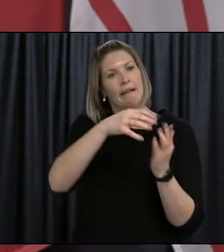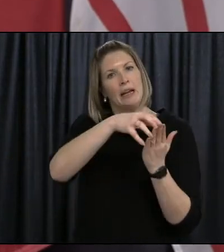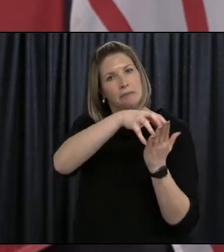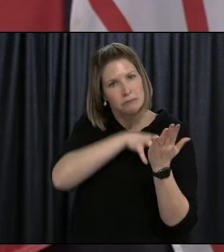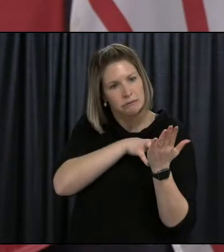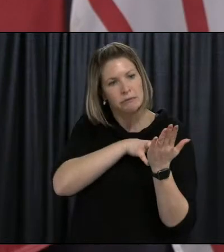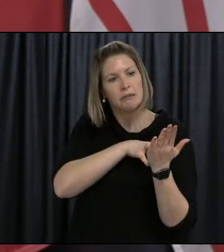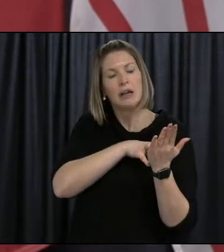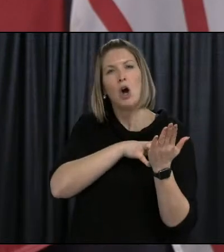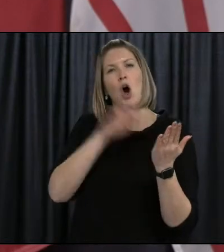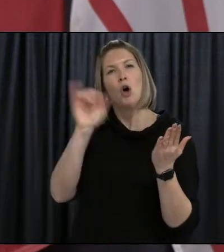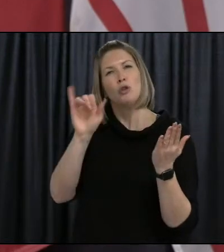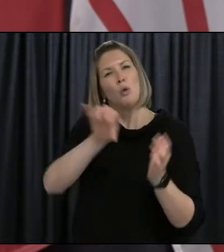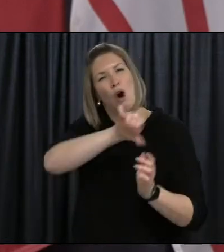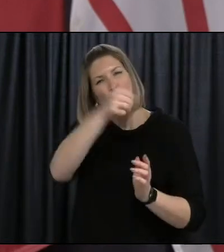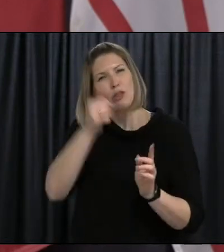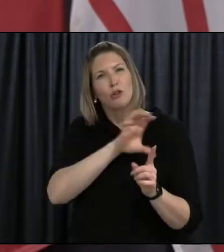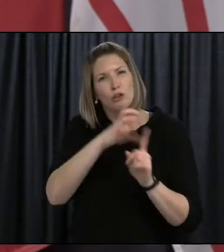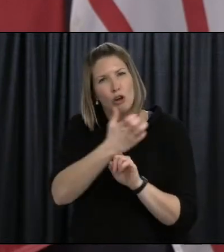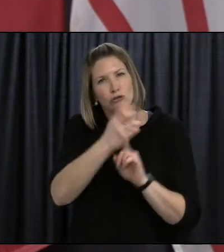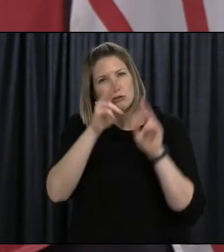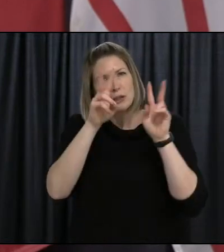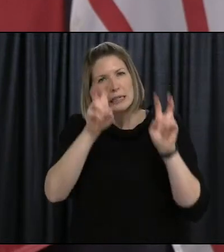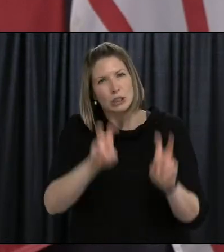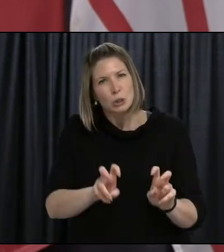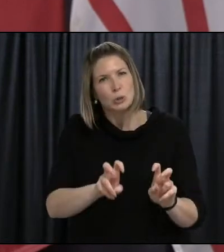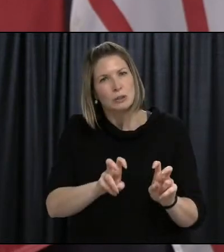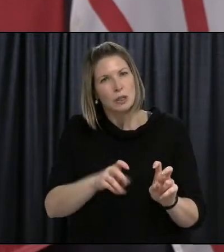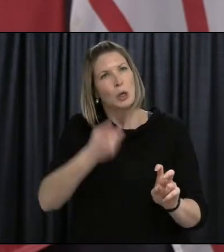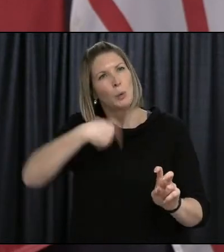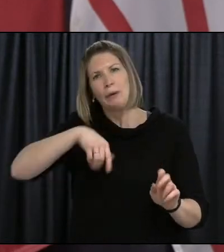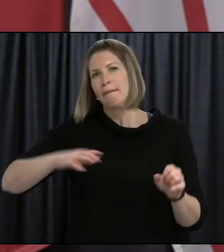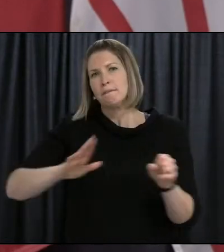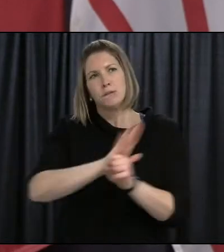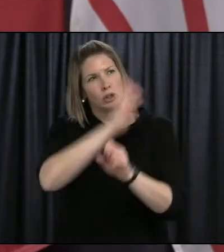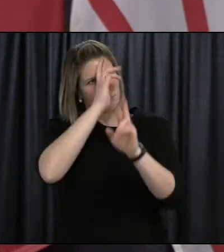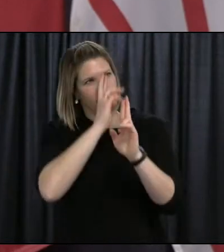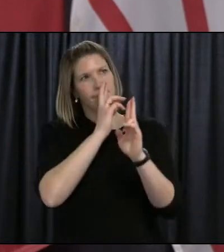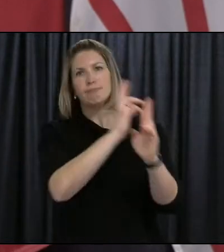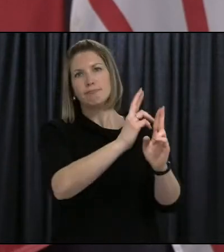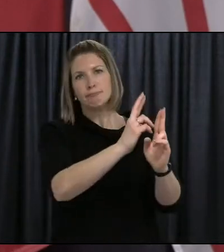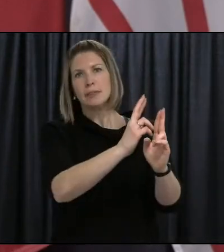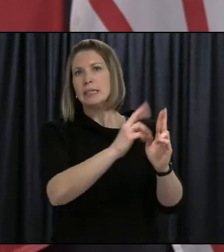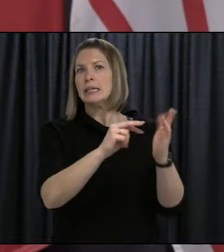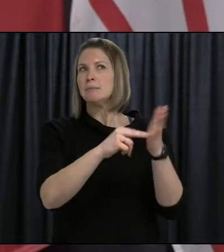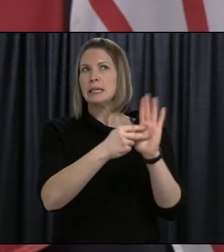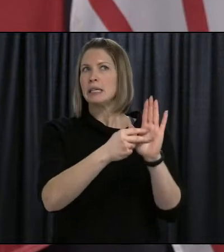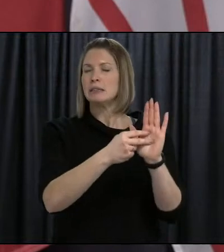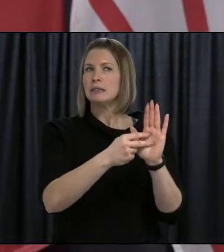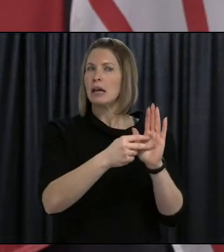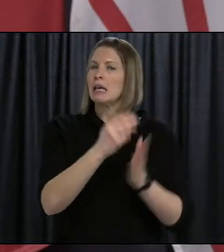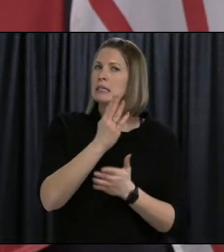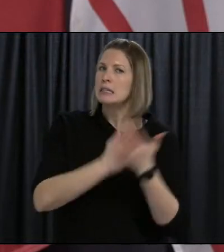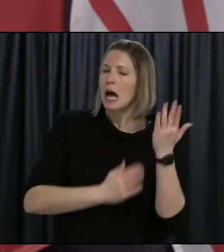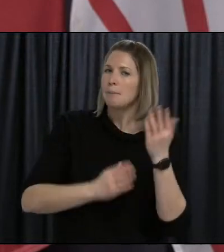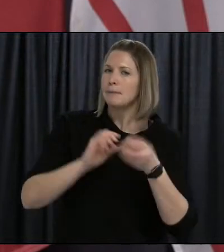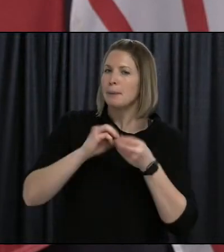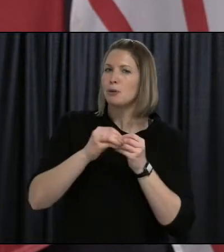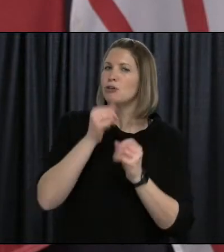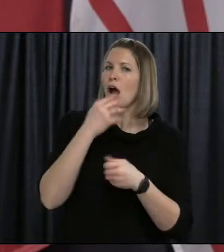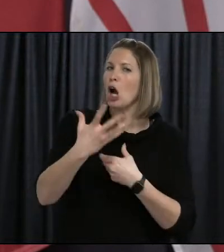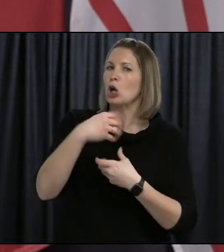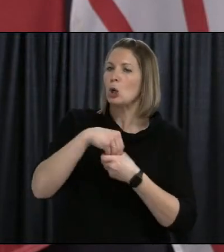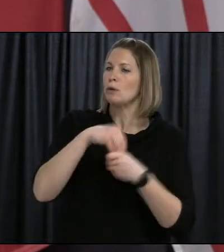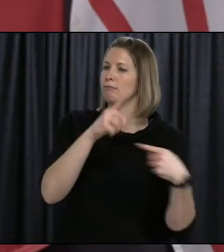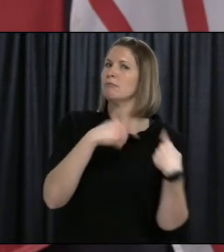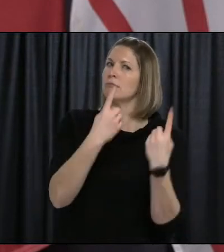cultural issues that we fully respect, that they would be able to roll out the vaccine. So the numbers are a little skewed. They're also